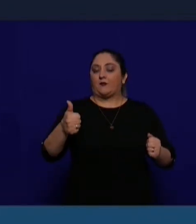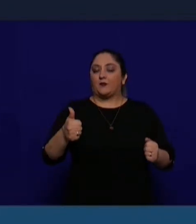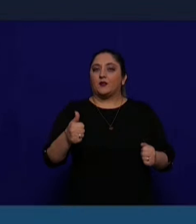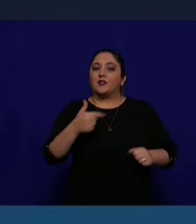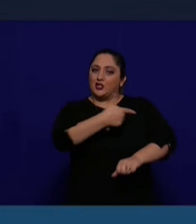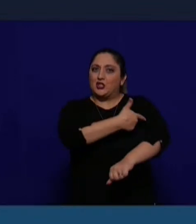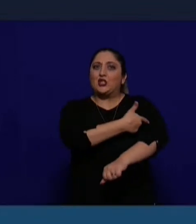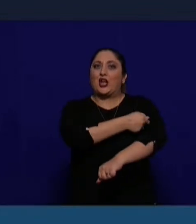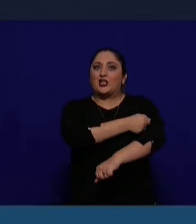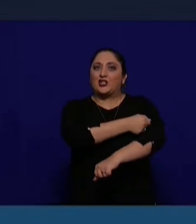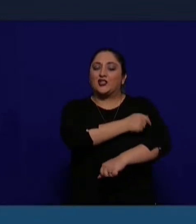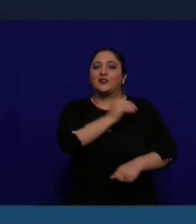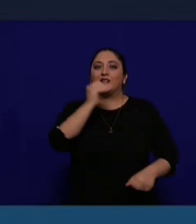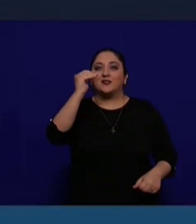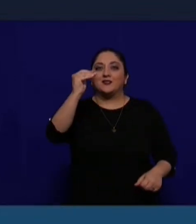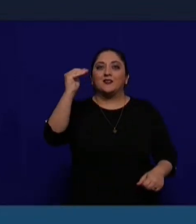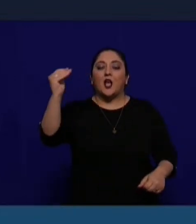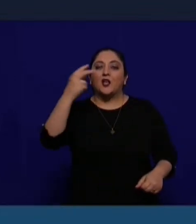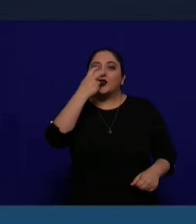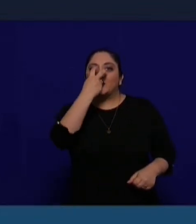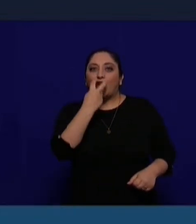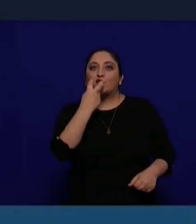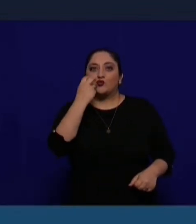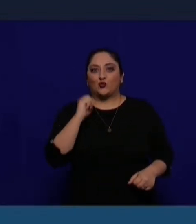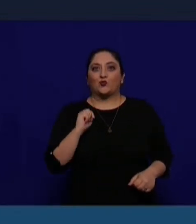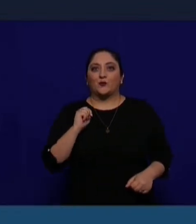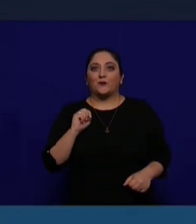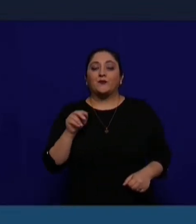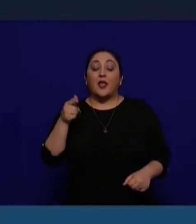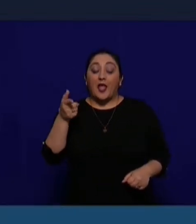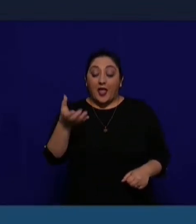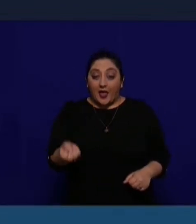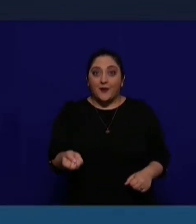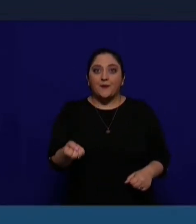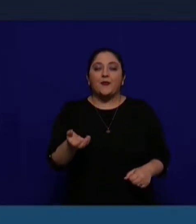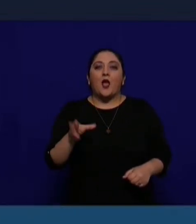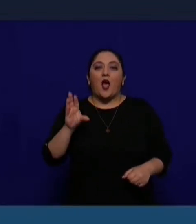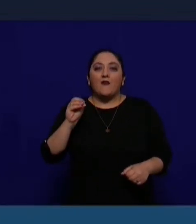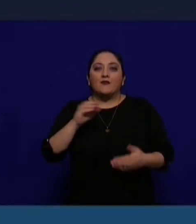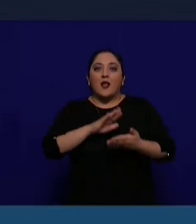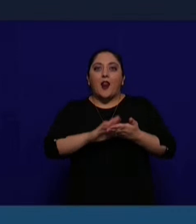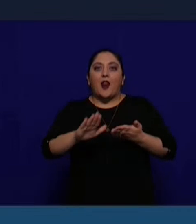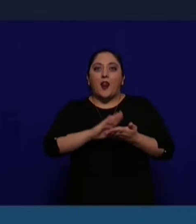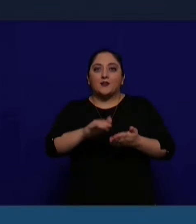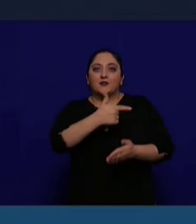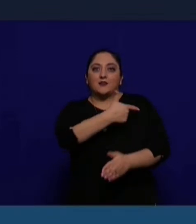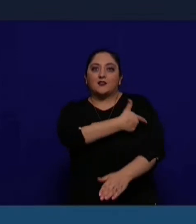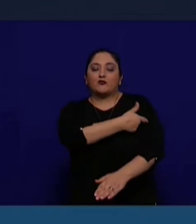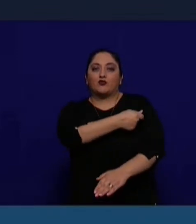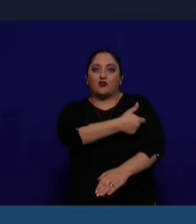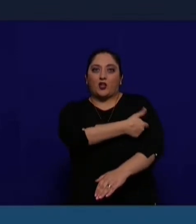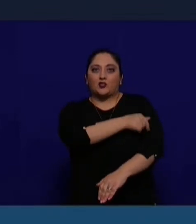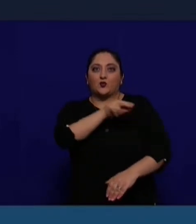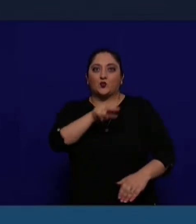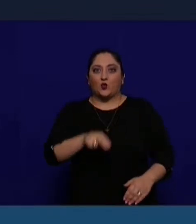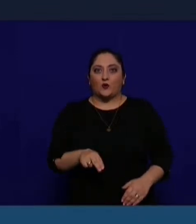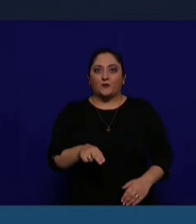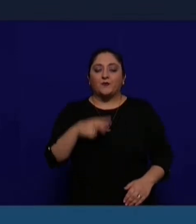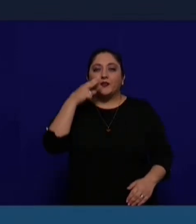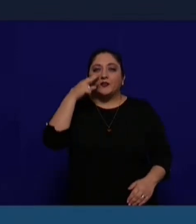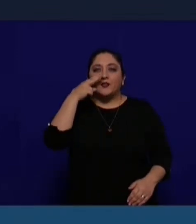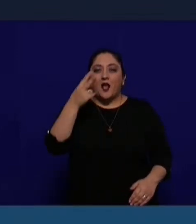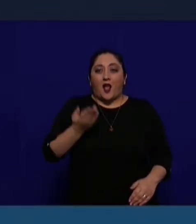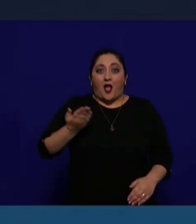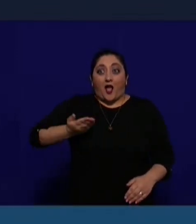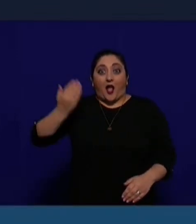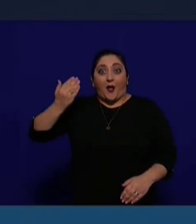naraw fid-djar tal-anzjani, fejn hawnhekk issa id-djar tal-anzjani raqamna lir-residenti u jekk inħarsu lejn x'kien jiġri qabel